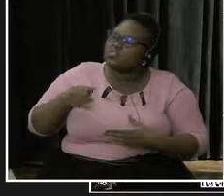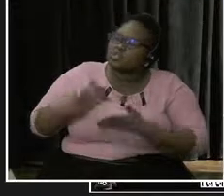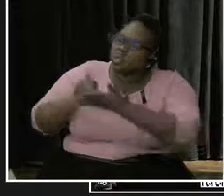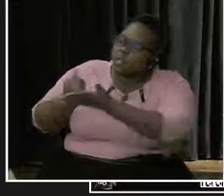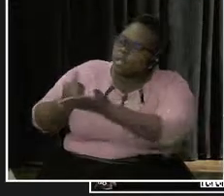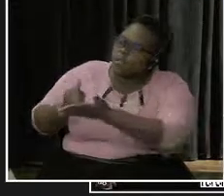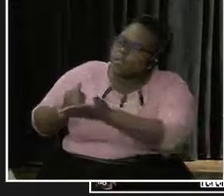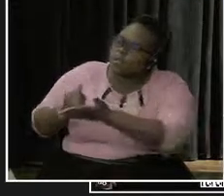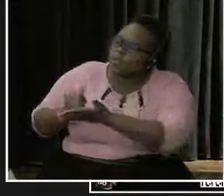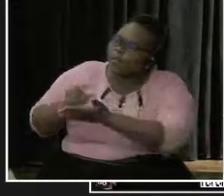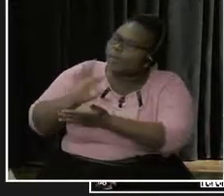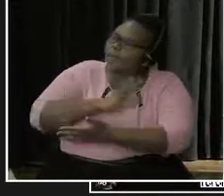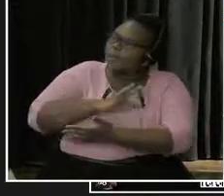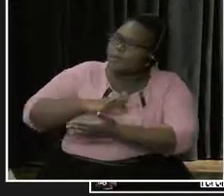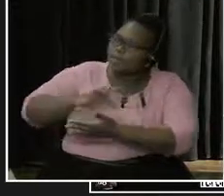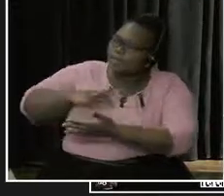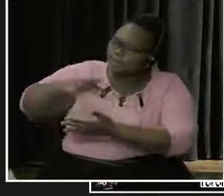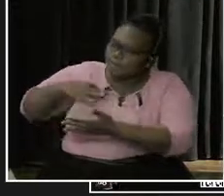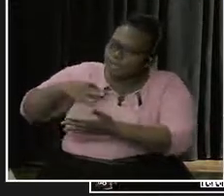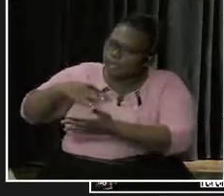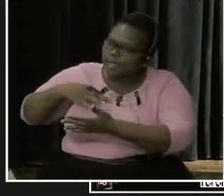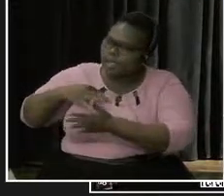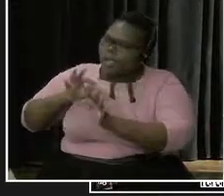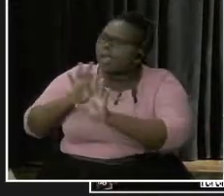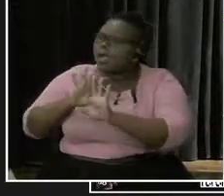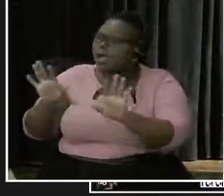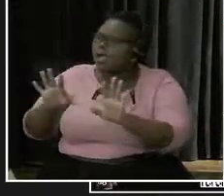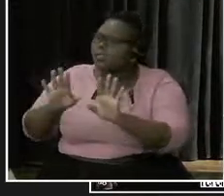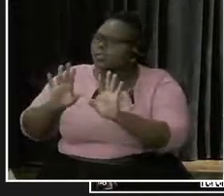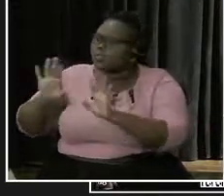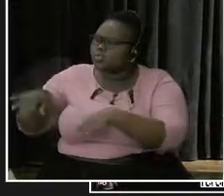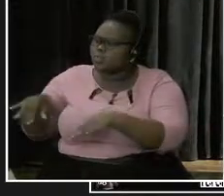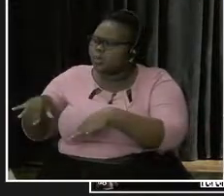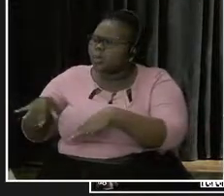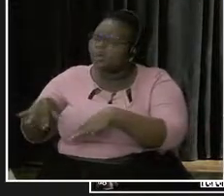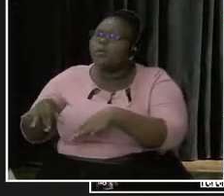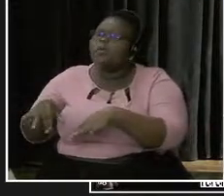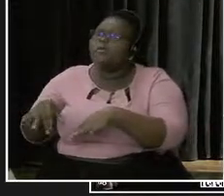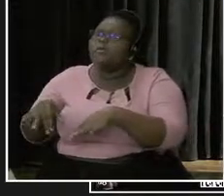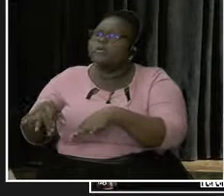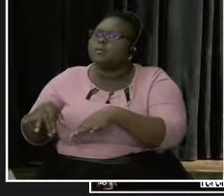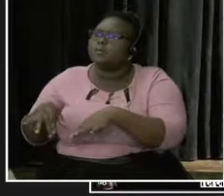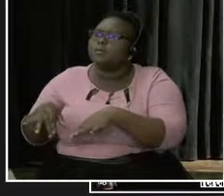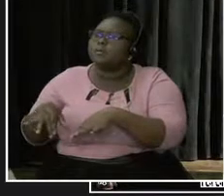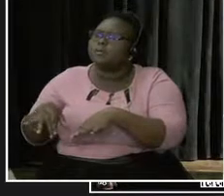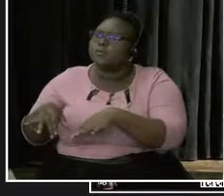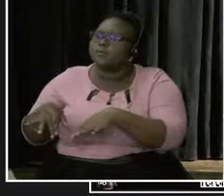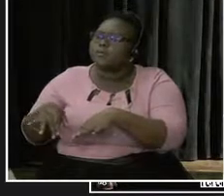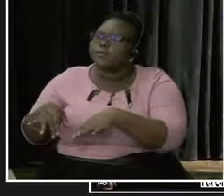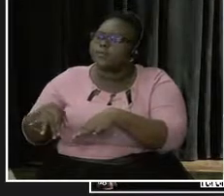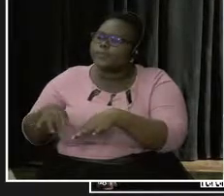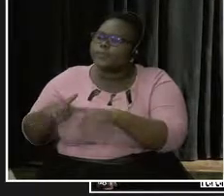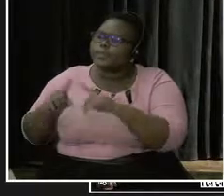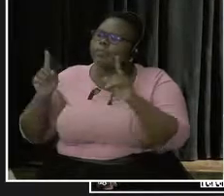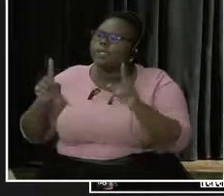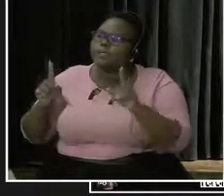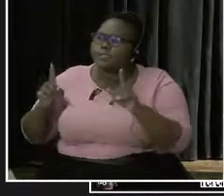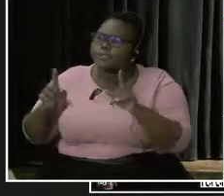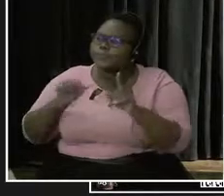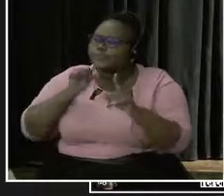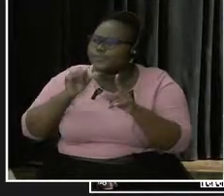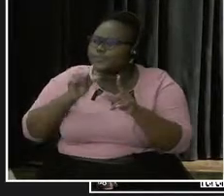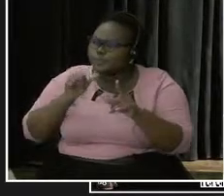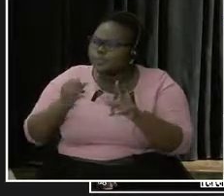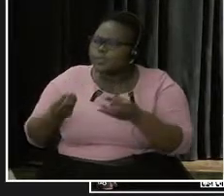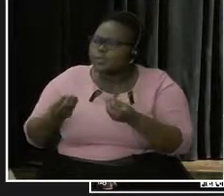was left out, it was an outstanding item. So I spoke to the outstanding item which precedes the other items. But on item